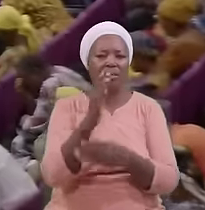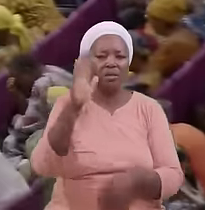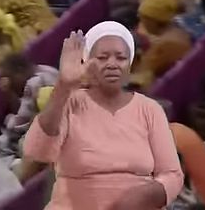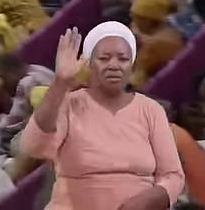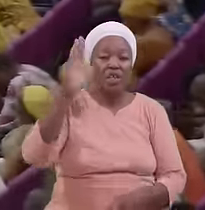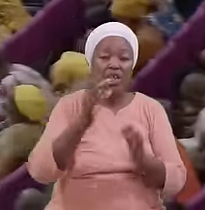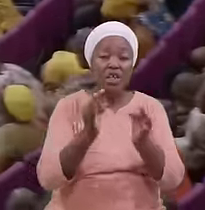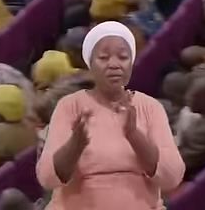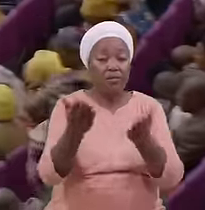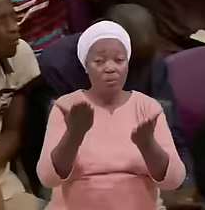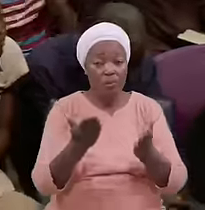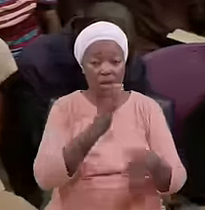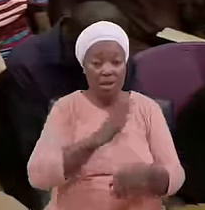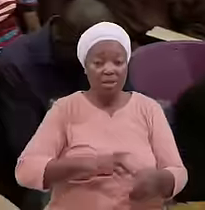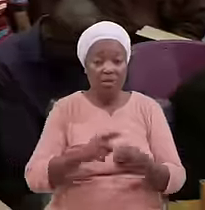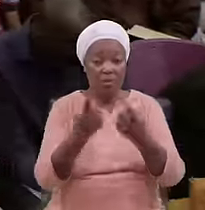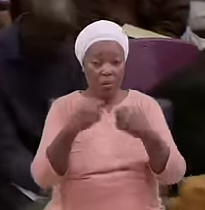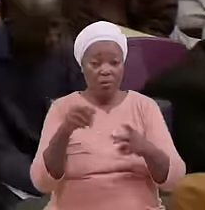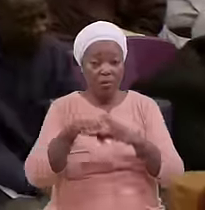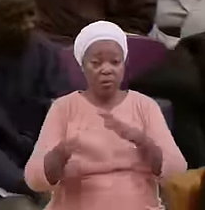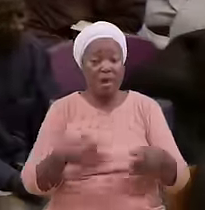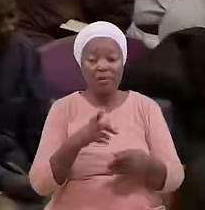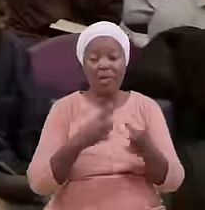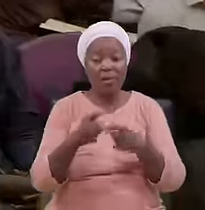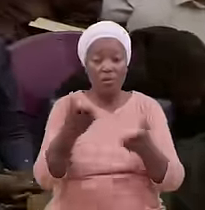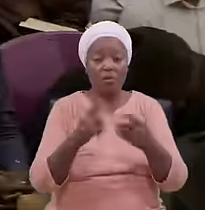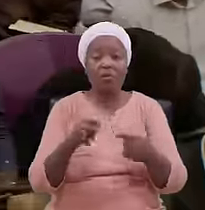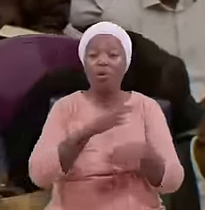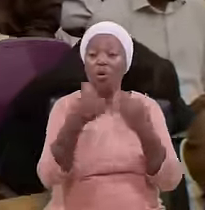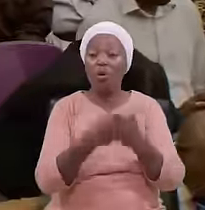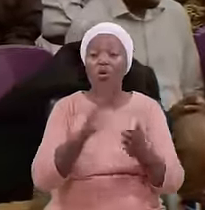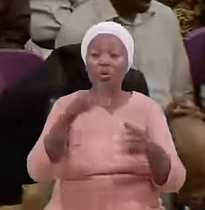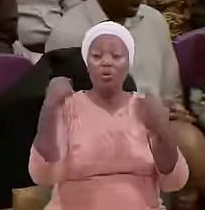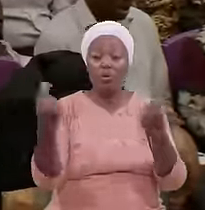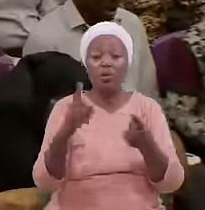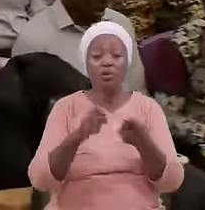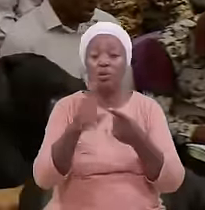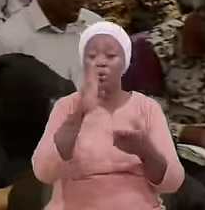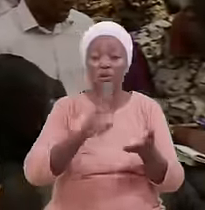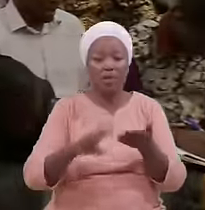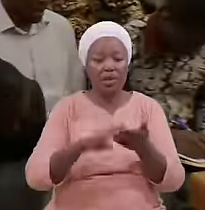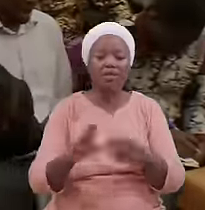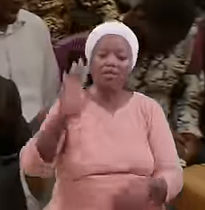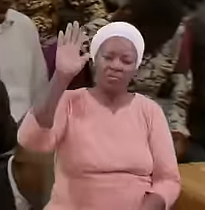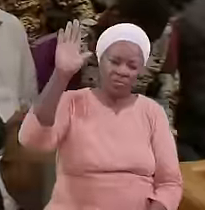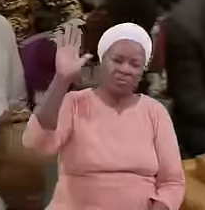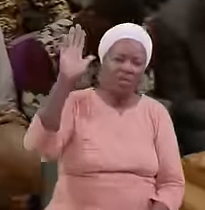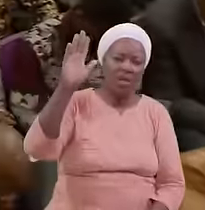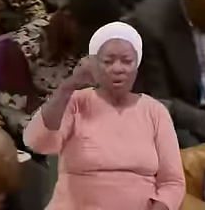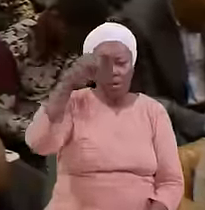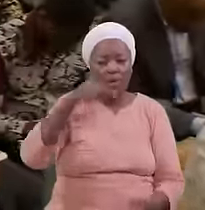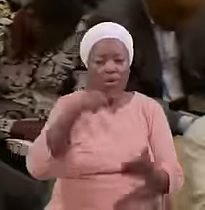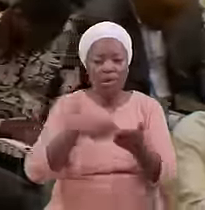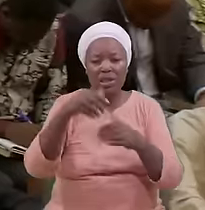Raise up that hand. Anywhere you are, online, anywhere you are, raise up those hands. Tonight is the night of transformation,